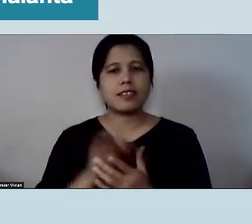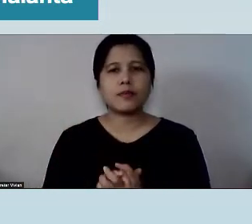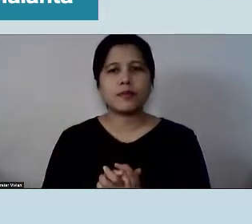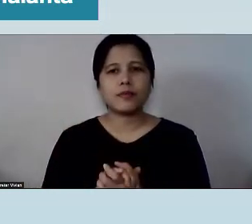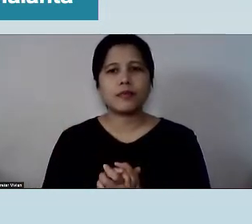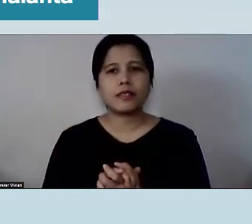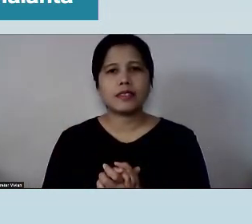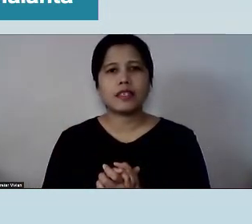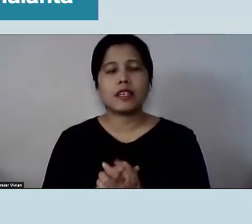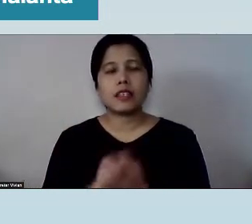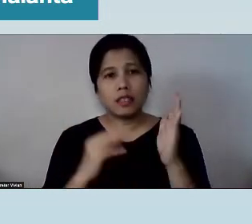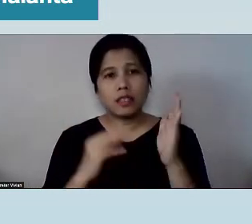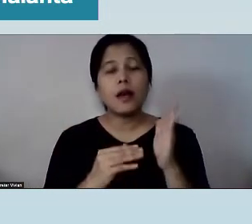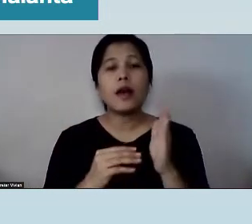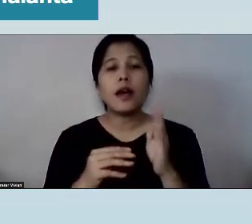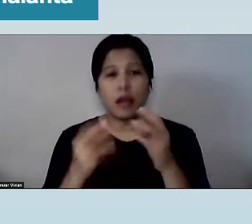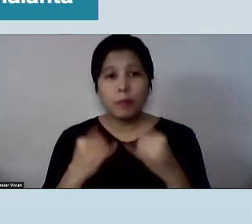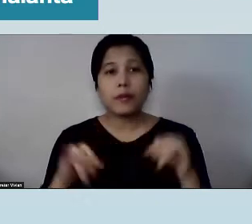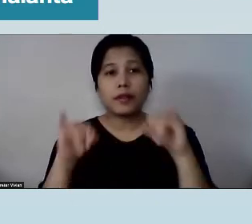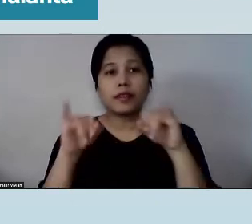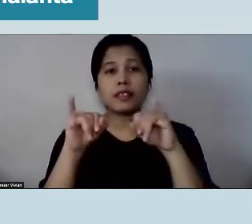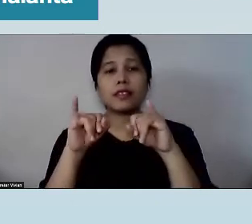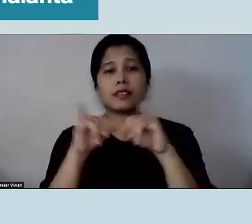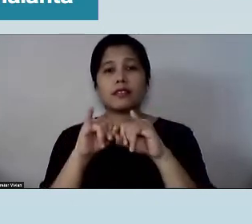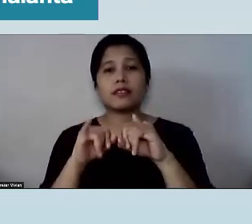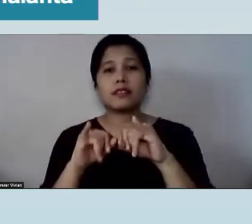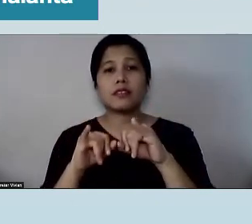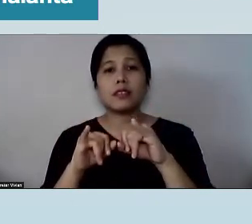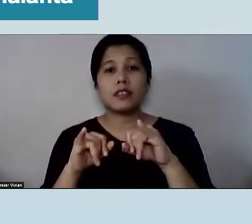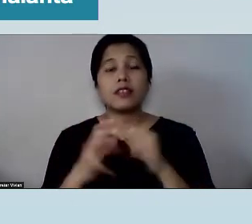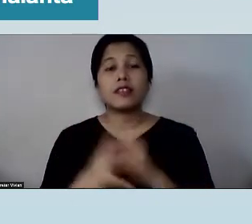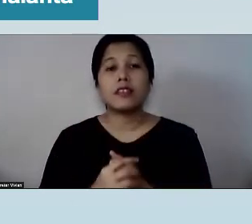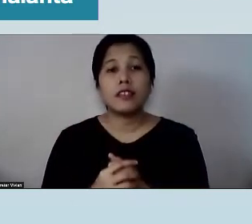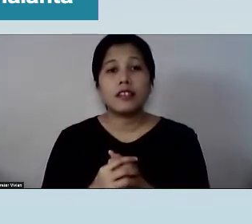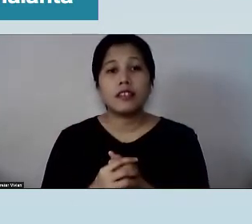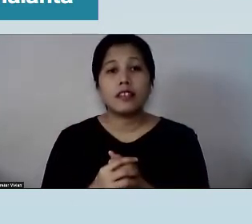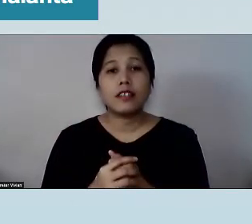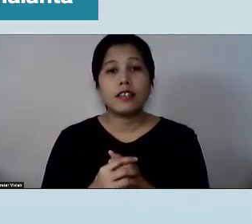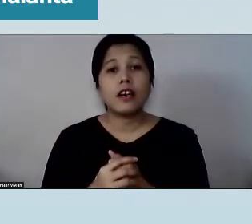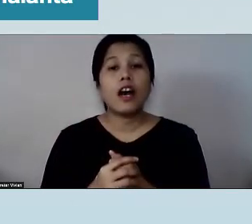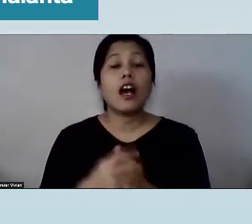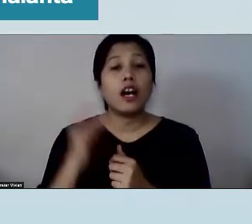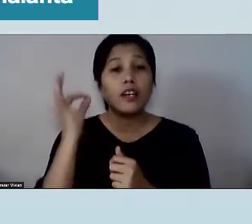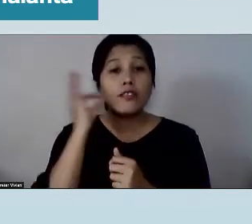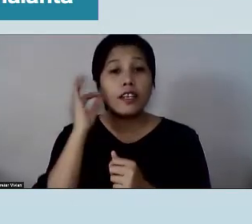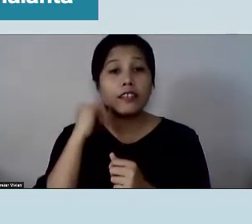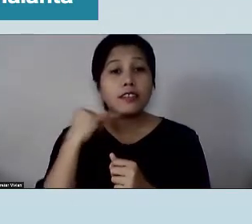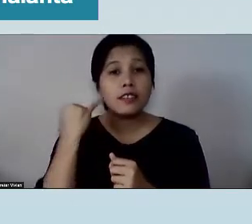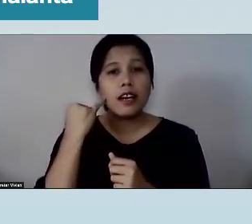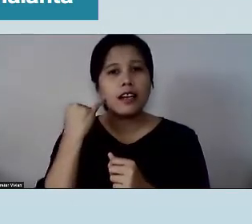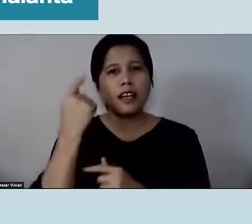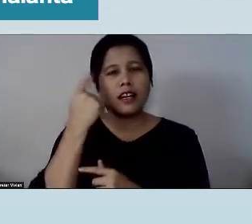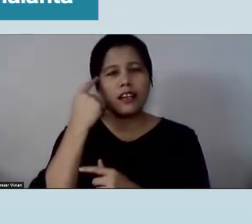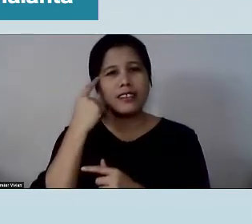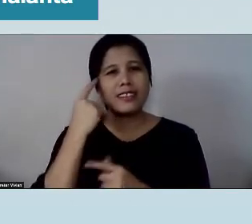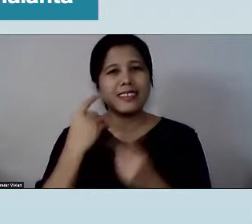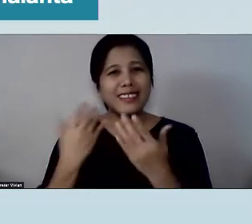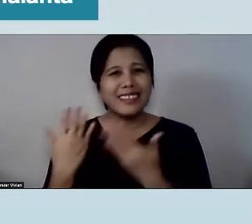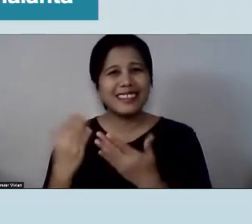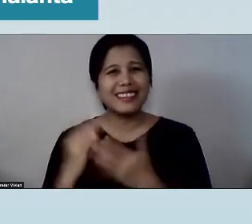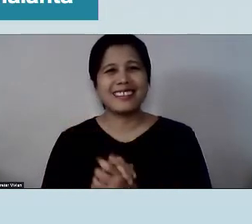that's important because, again, as Fiel has mentioned earlier, and I think I would